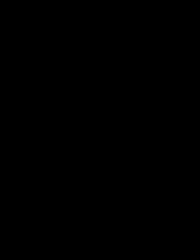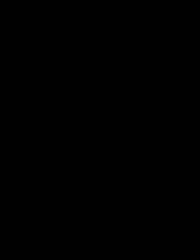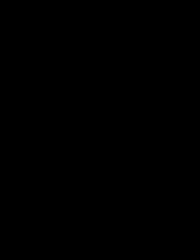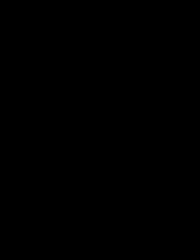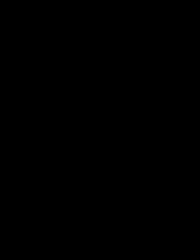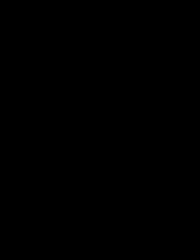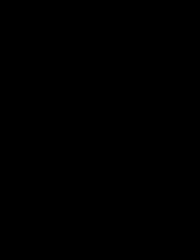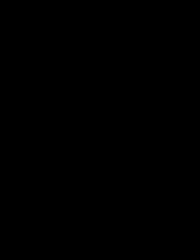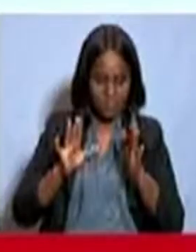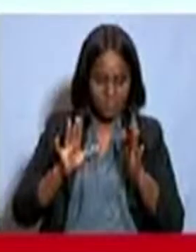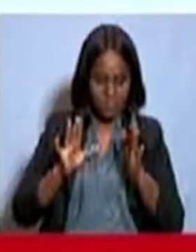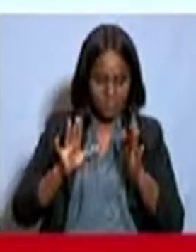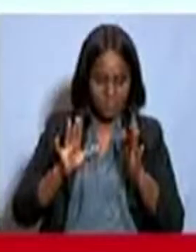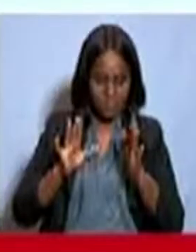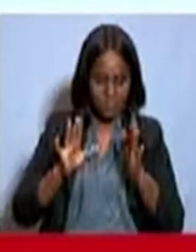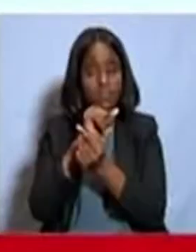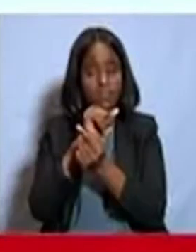since